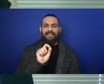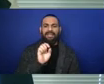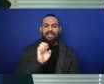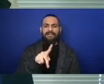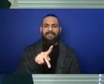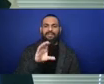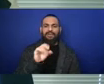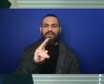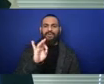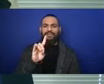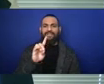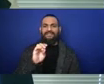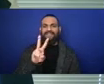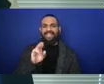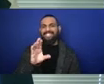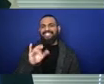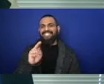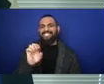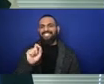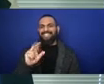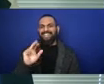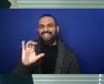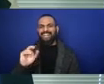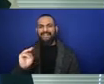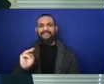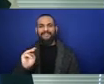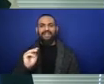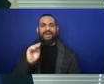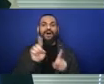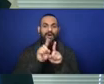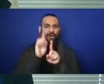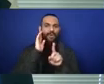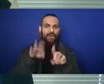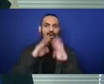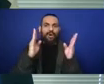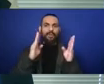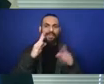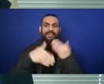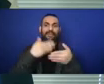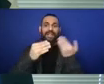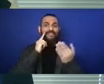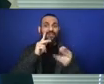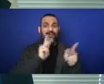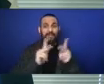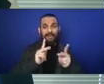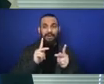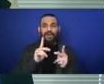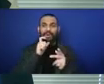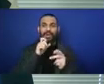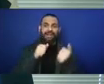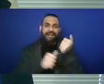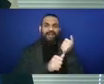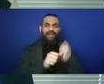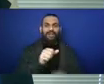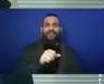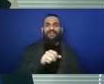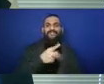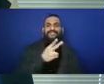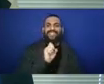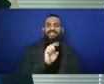www.epcovidvaccine.com. Texas is also going to be opening up the vaccine process to individuals who fall in Phase 1C,